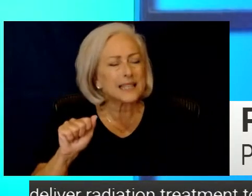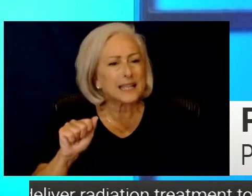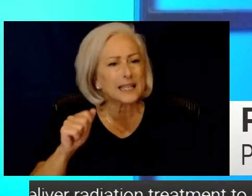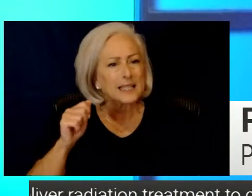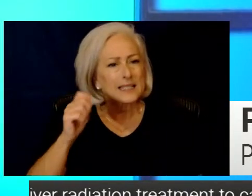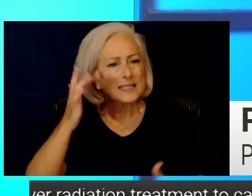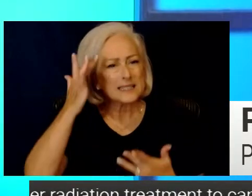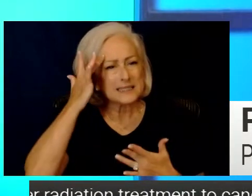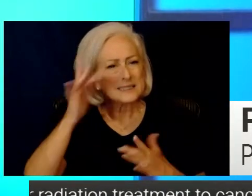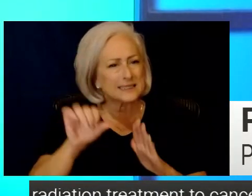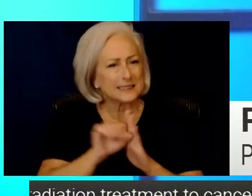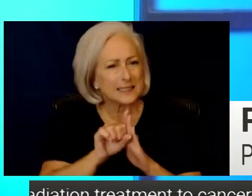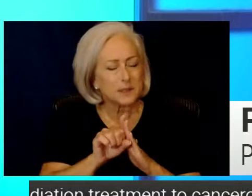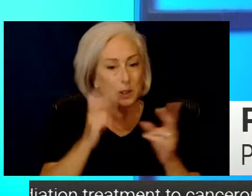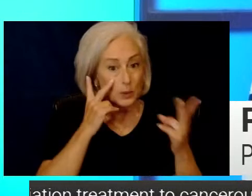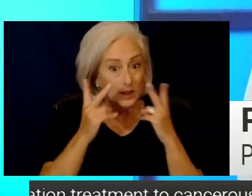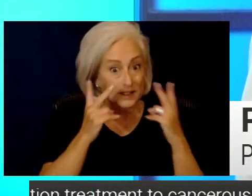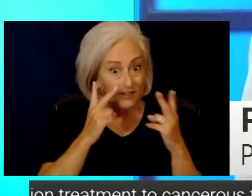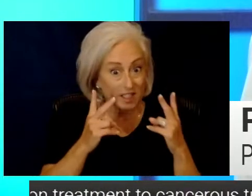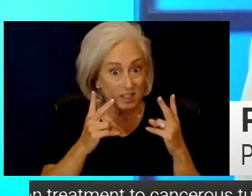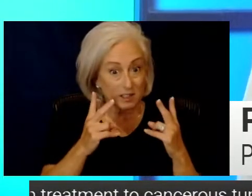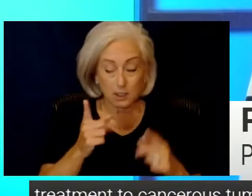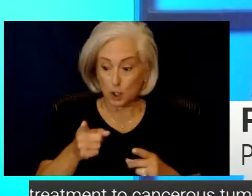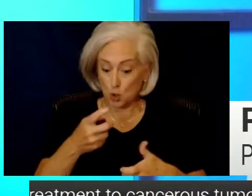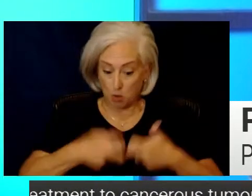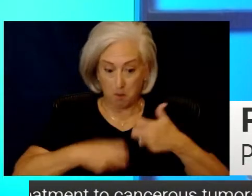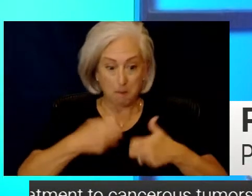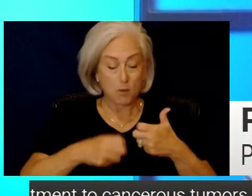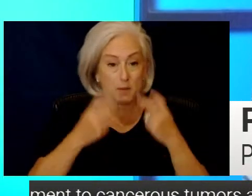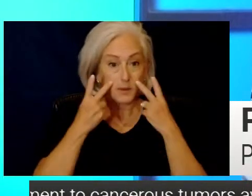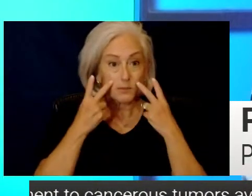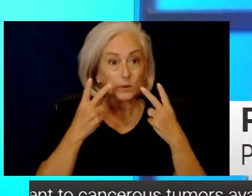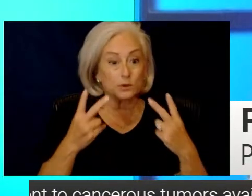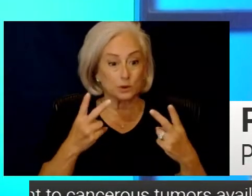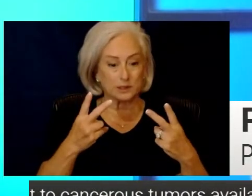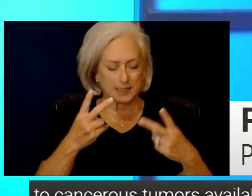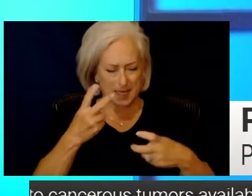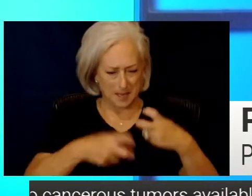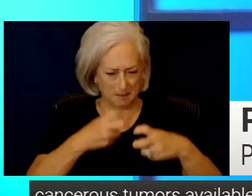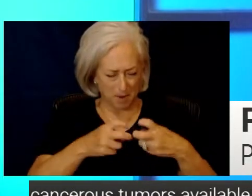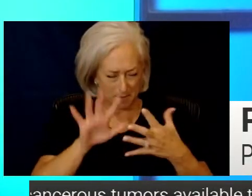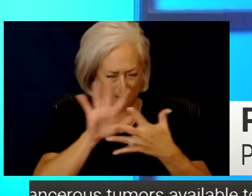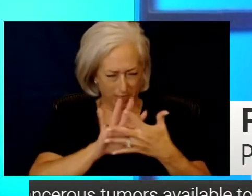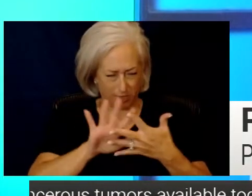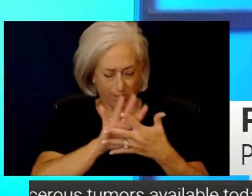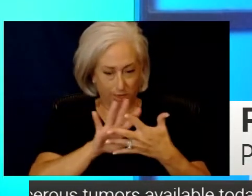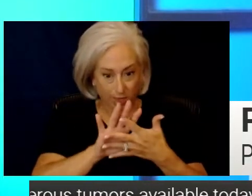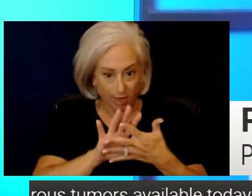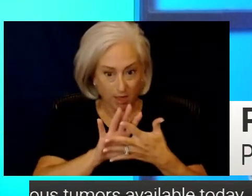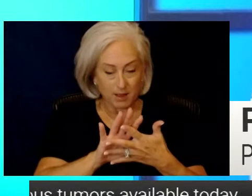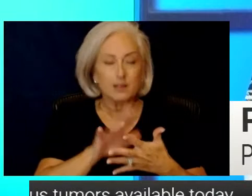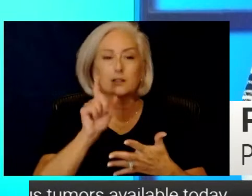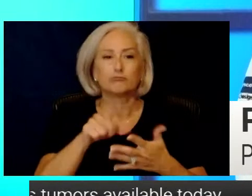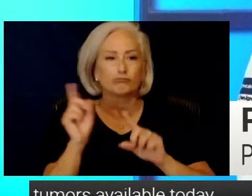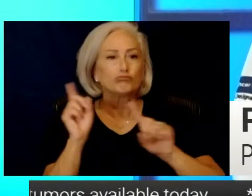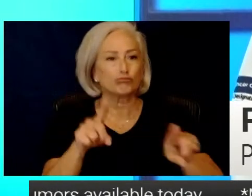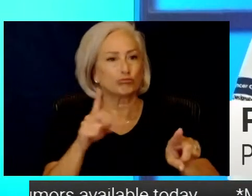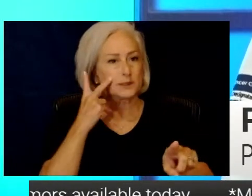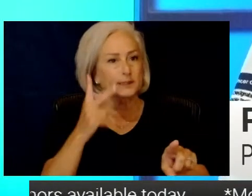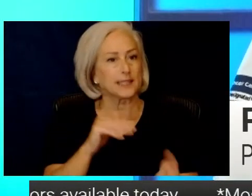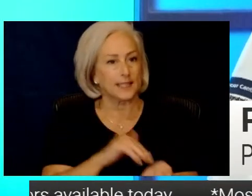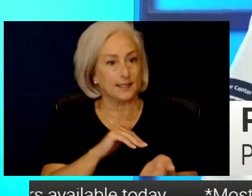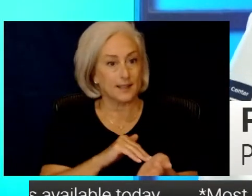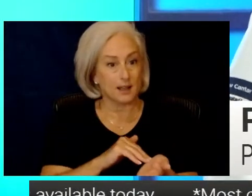develops trouble seeing, that really alerts you to be able to see the doctor. And with meningioma, usually what happens is you would